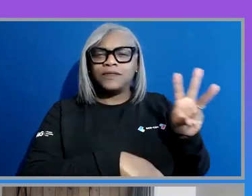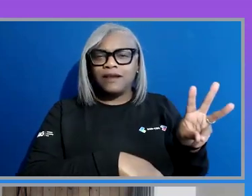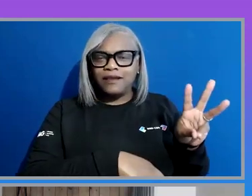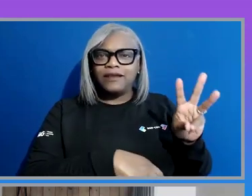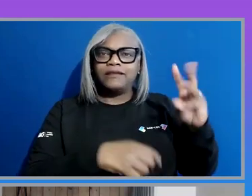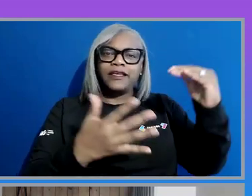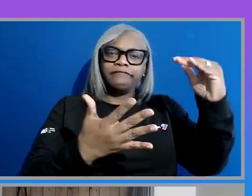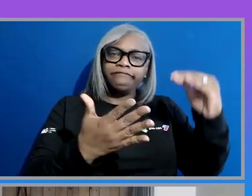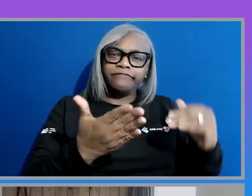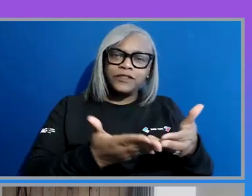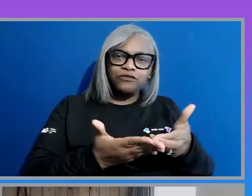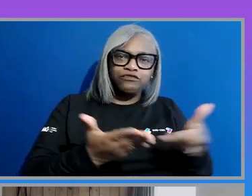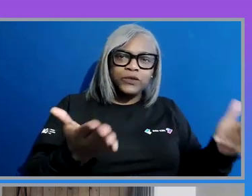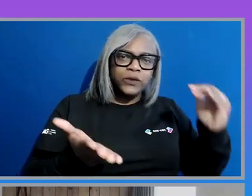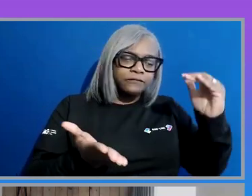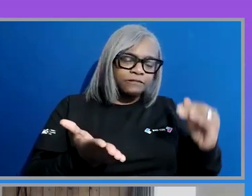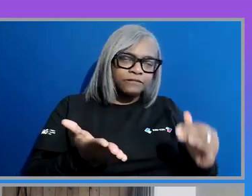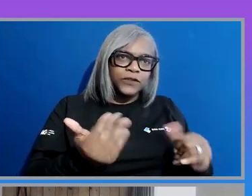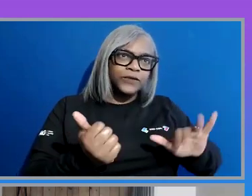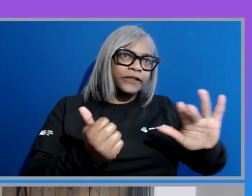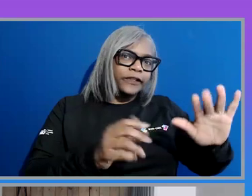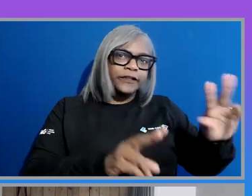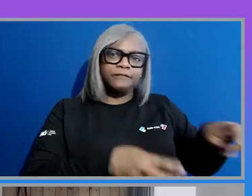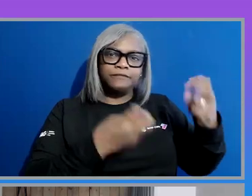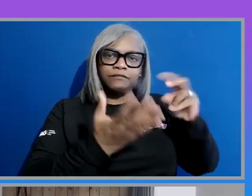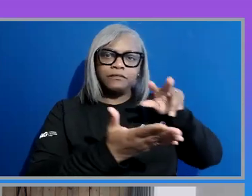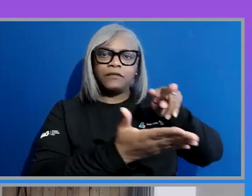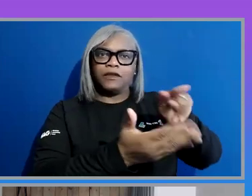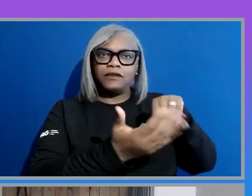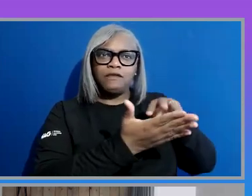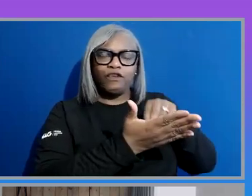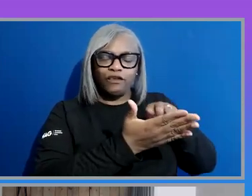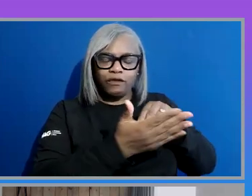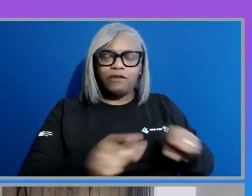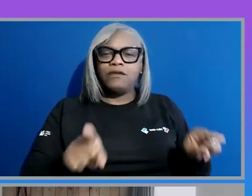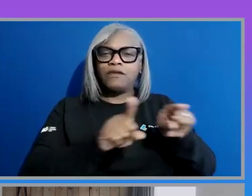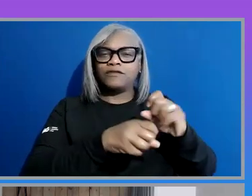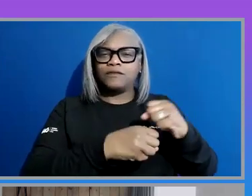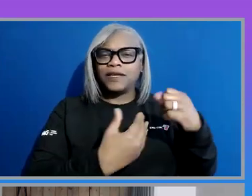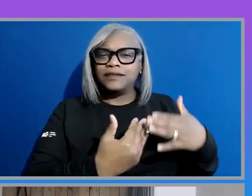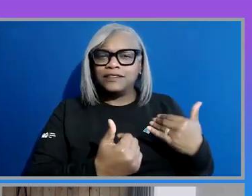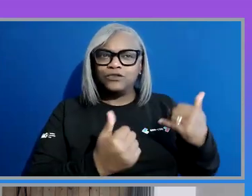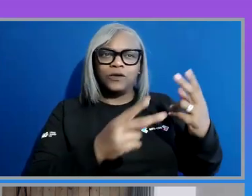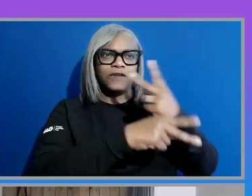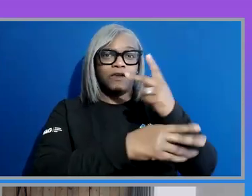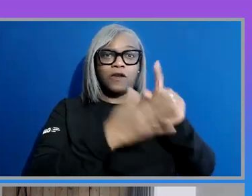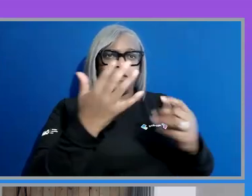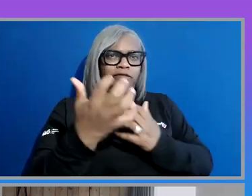lists resources in a way that anyone can contribute to, but also makes it easy to find what's right for